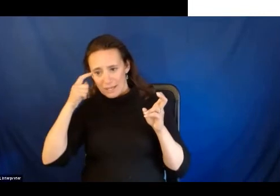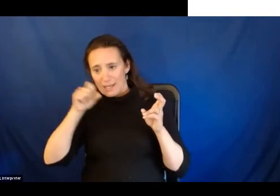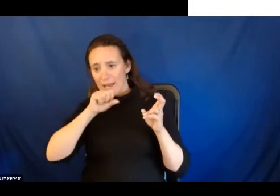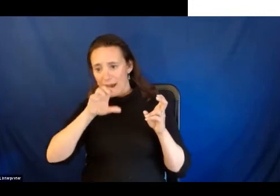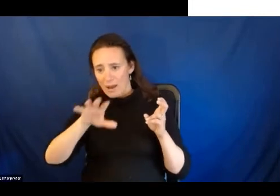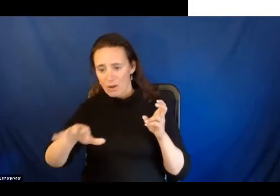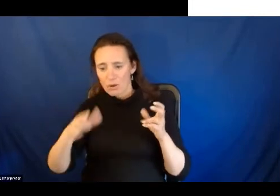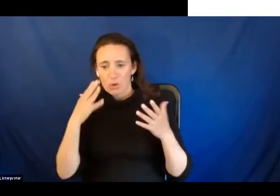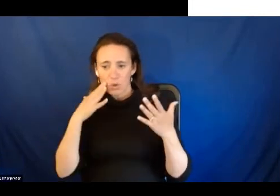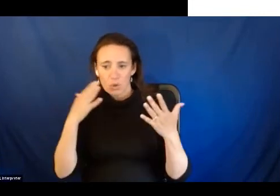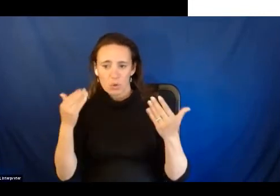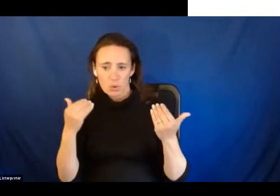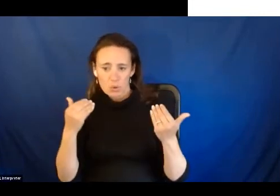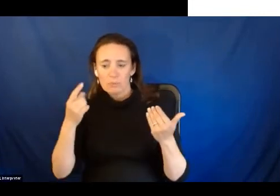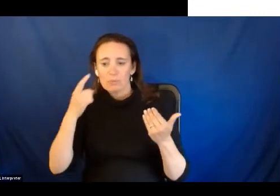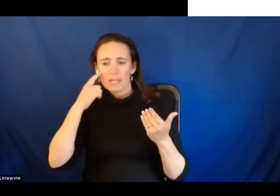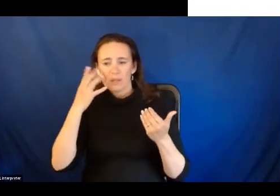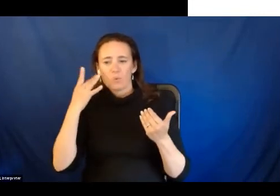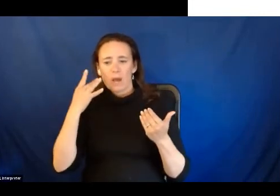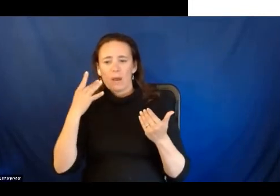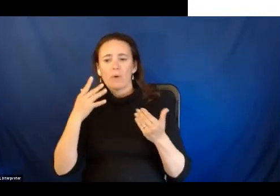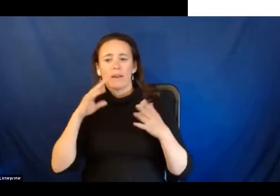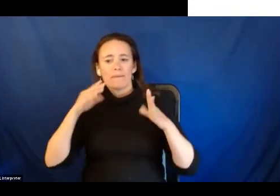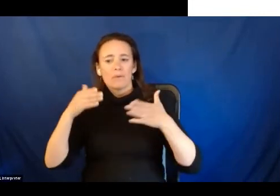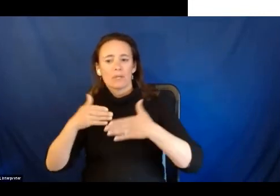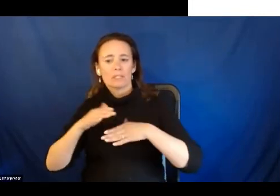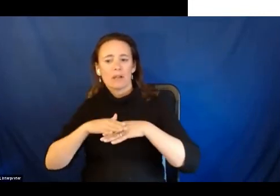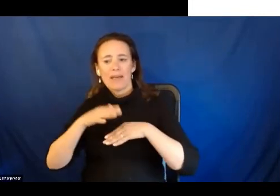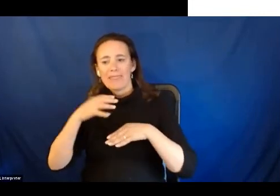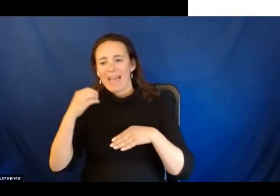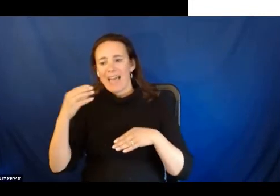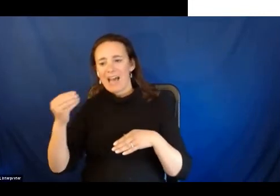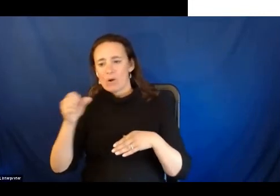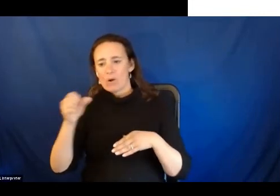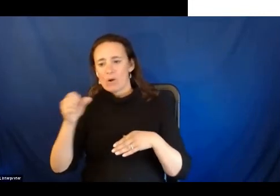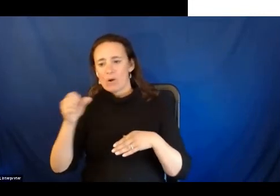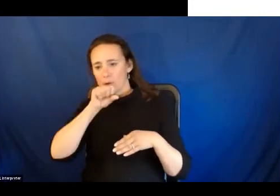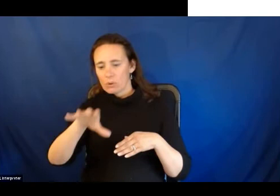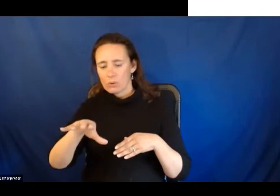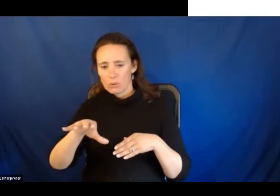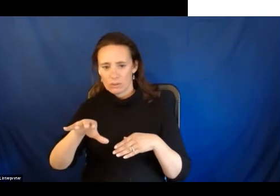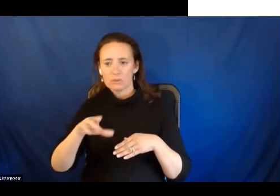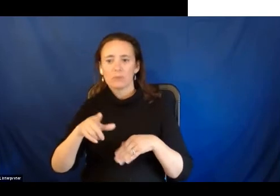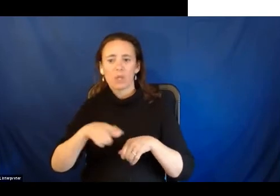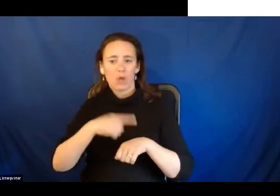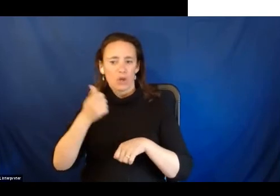on the out breath. The out breath should be longer than the in breath.